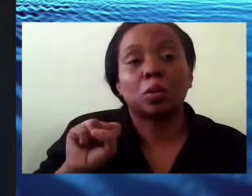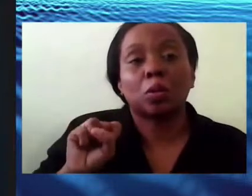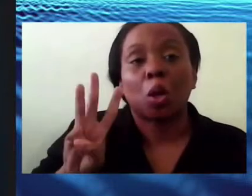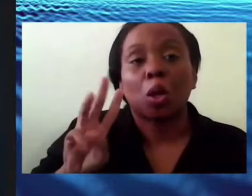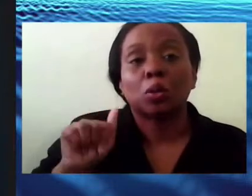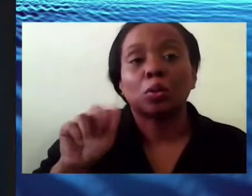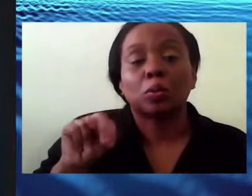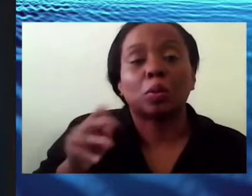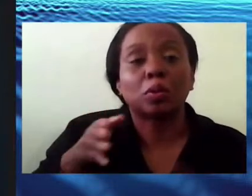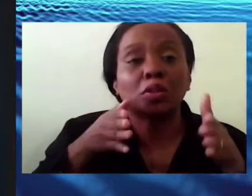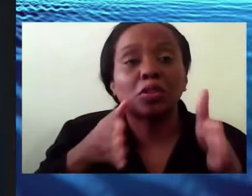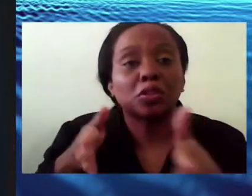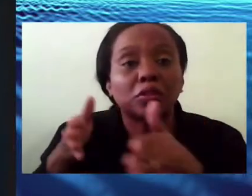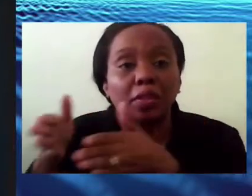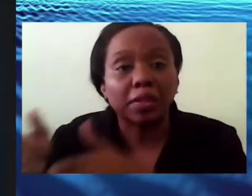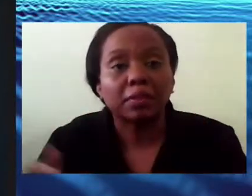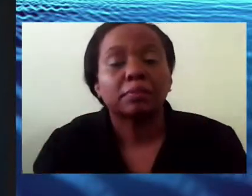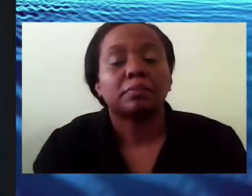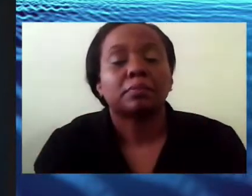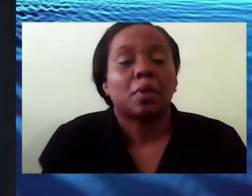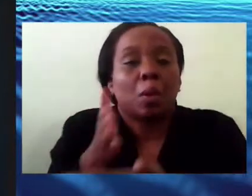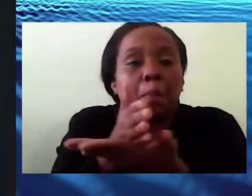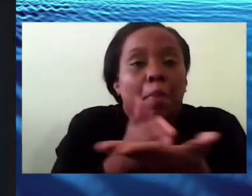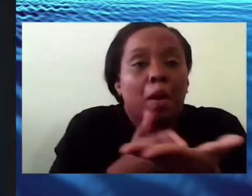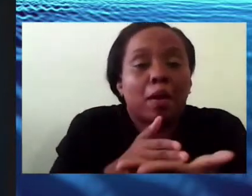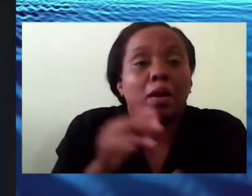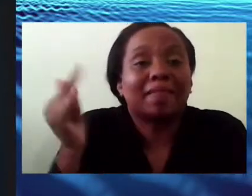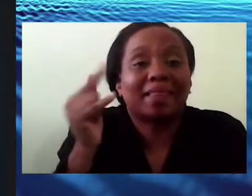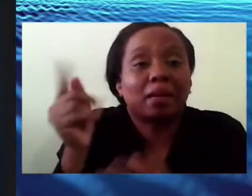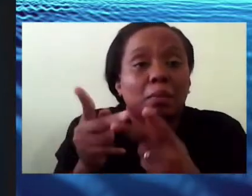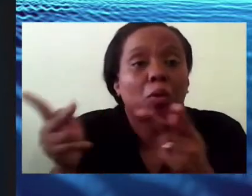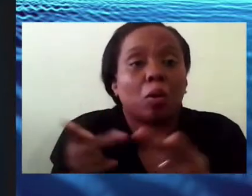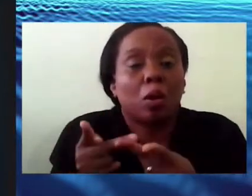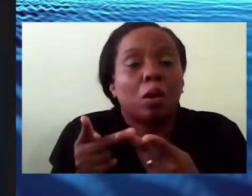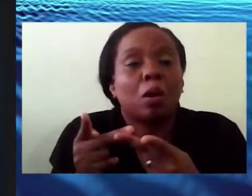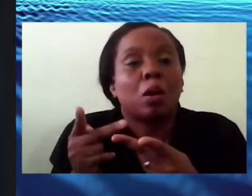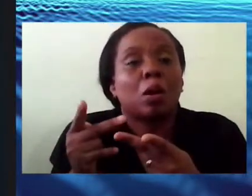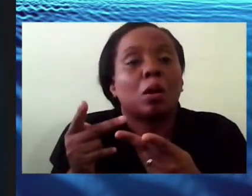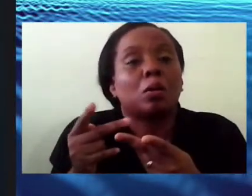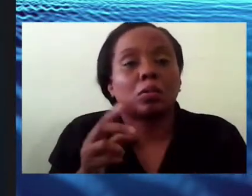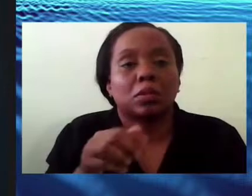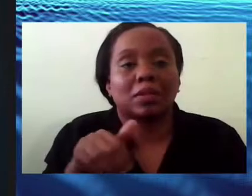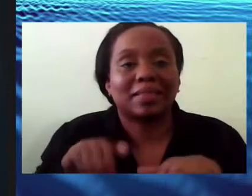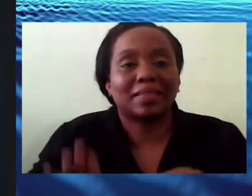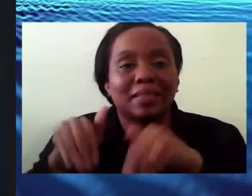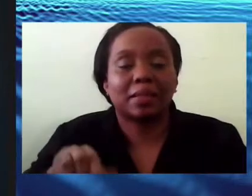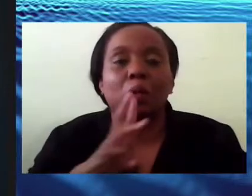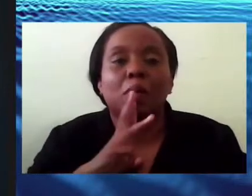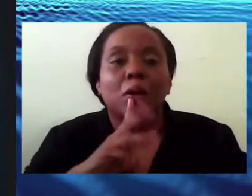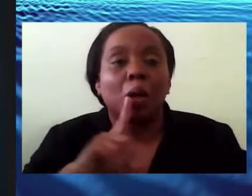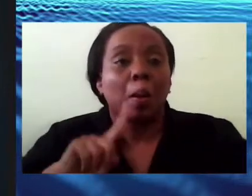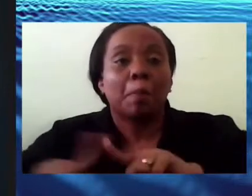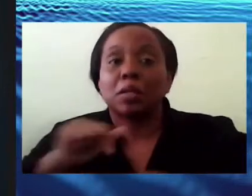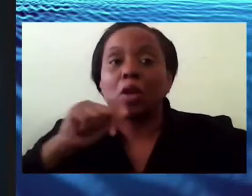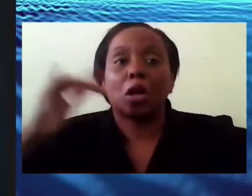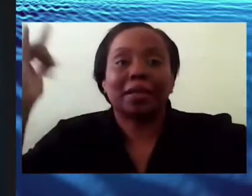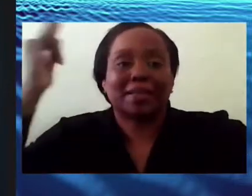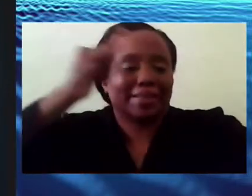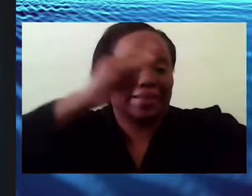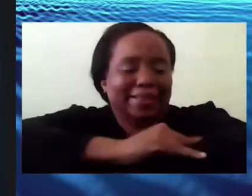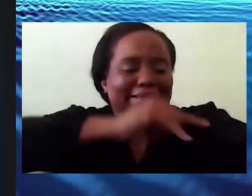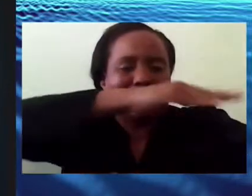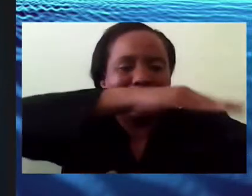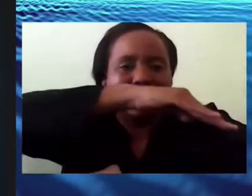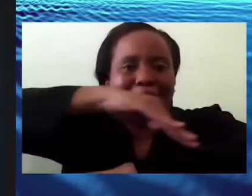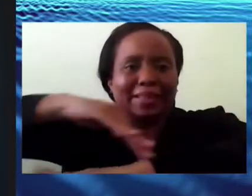well. We could not clean the runway itself with salt water, because embedded in the runway are certain lights and